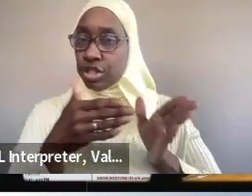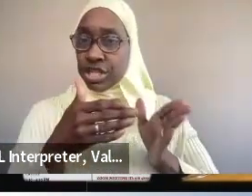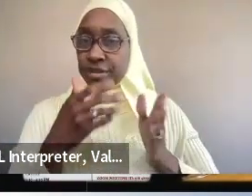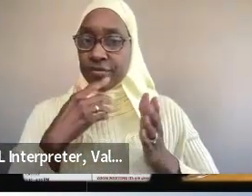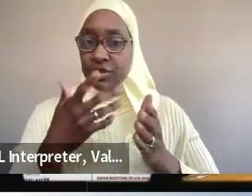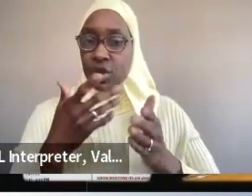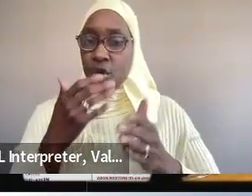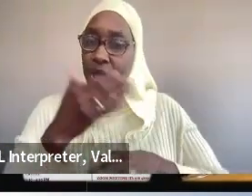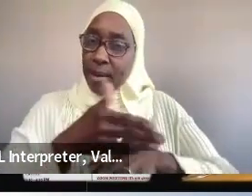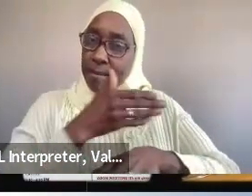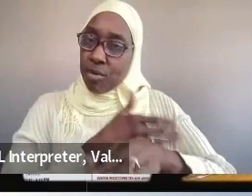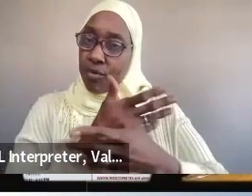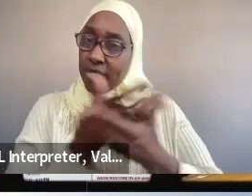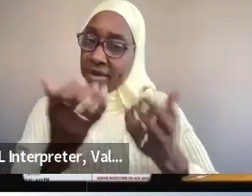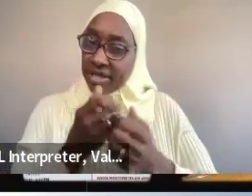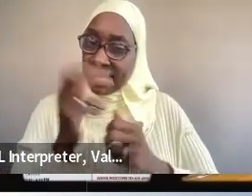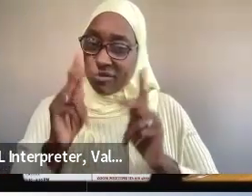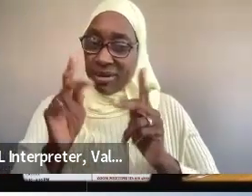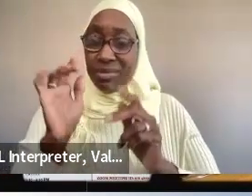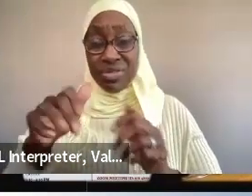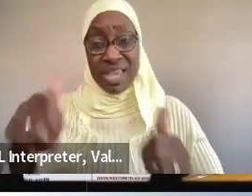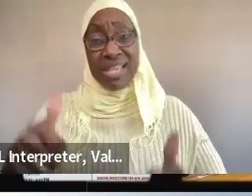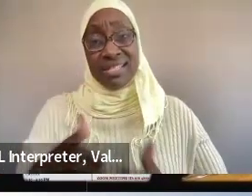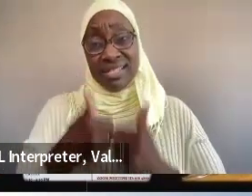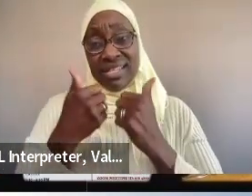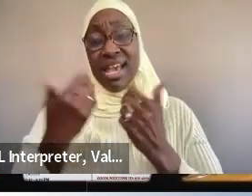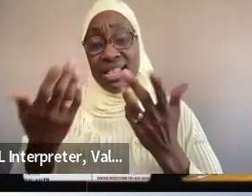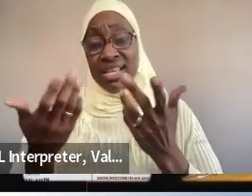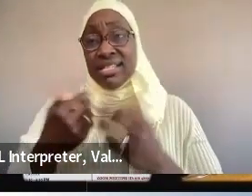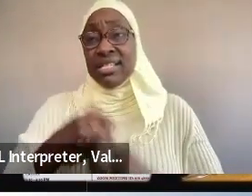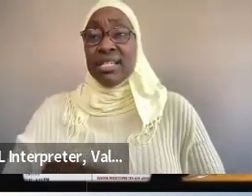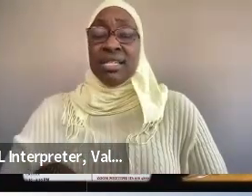a challenge, I would say, just in terms of